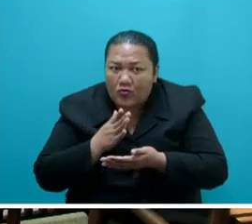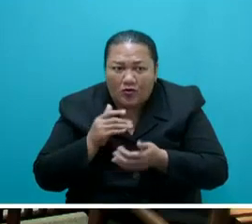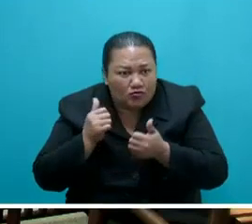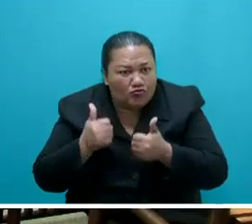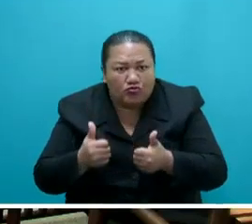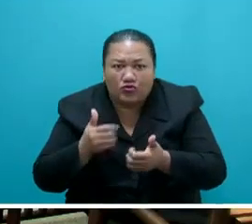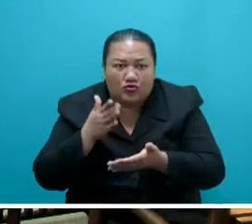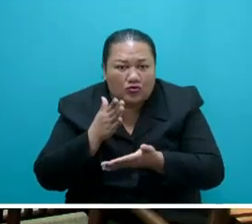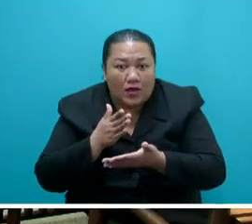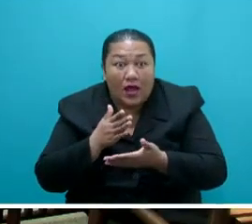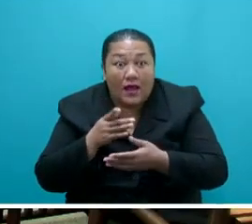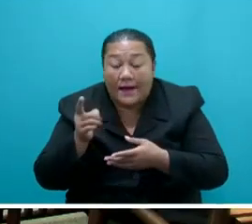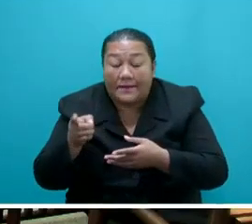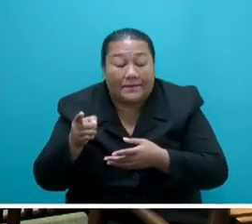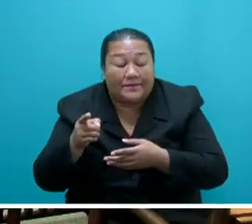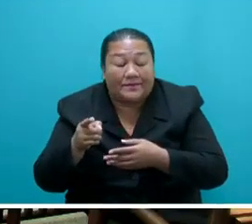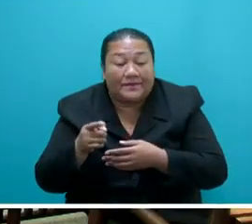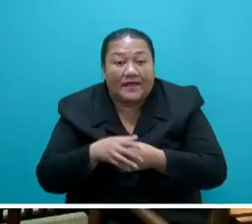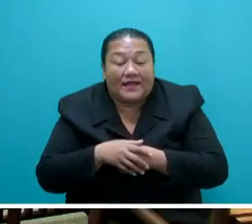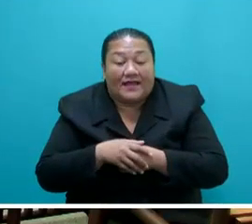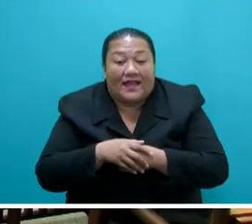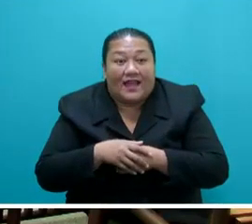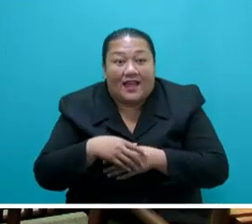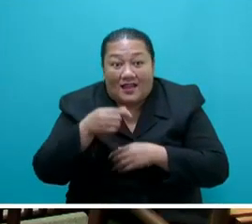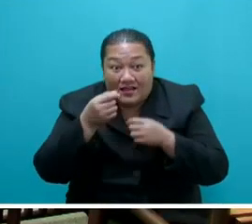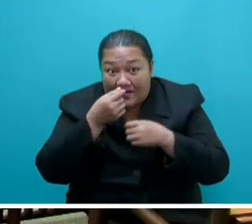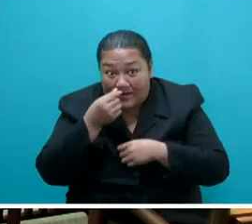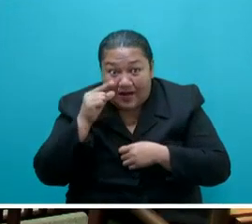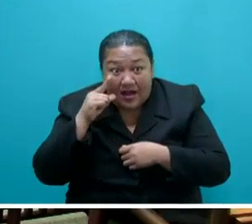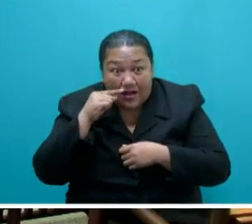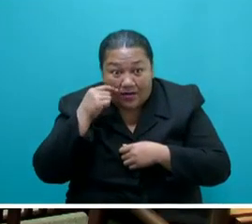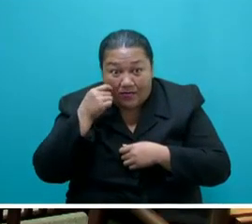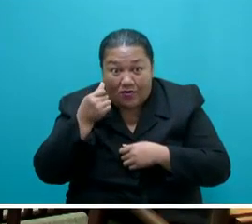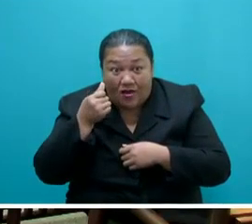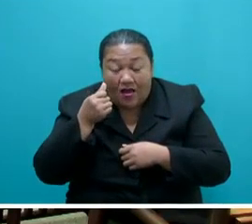selfish, short-sighted, and hateful ethnic supremacist.